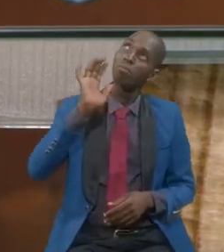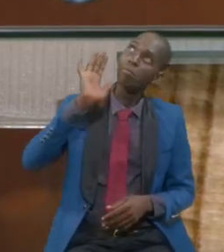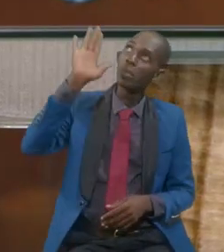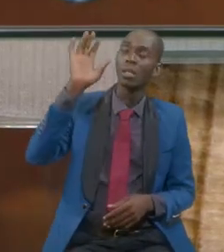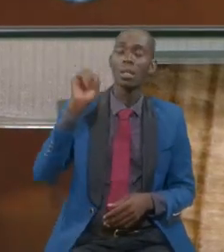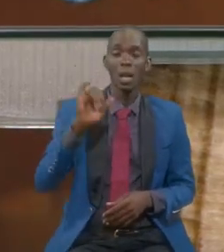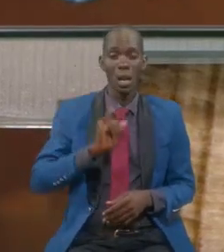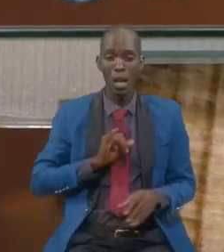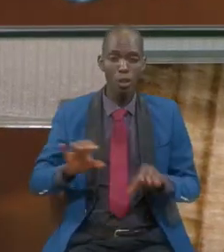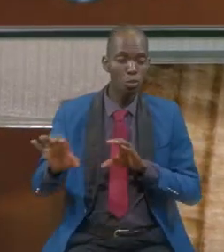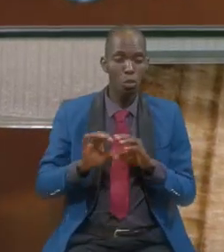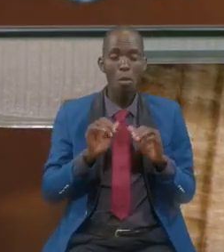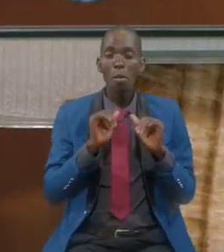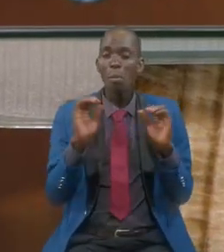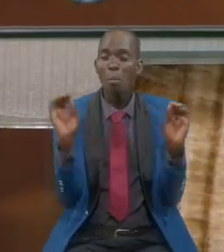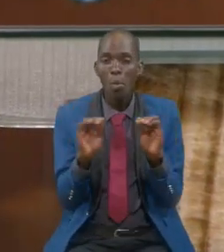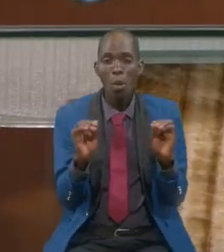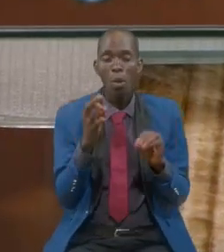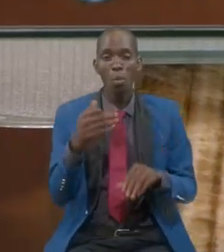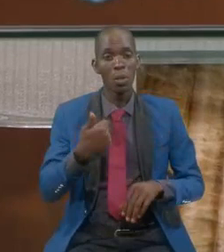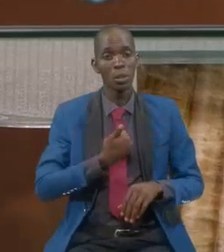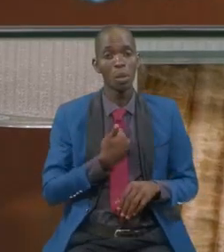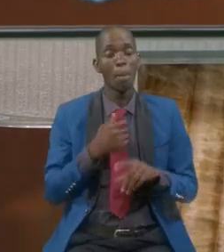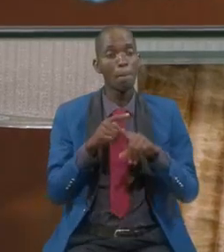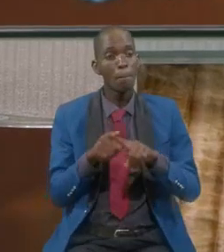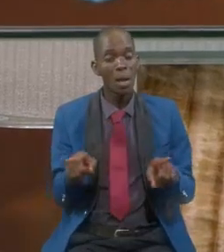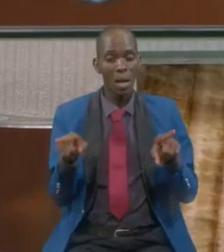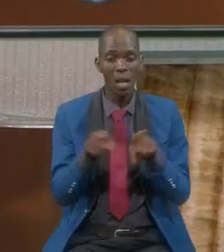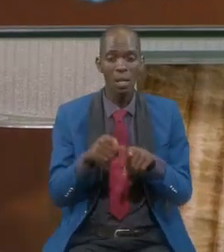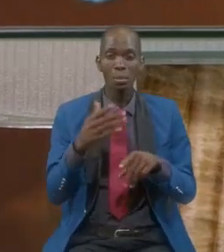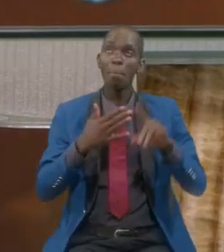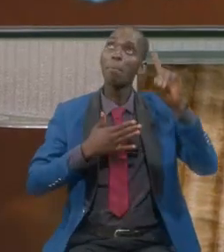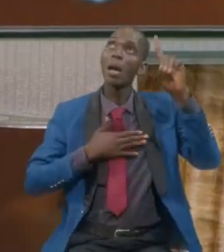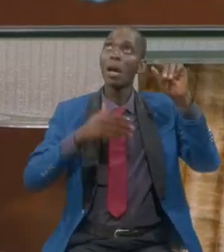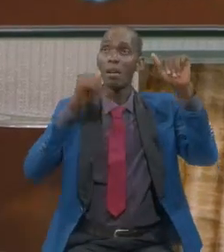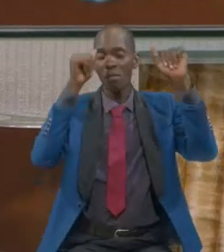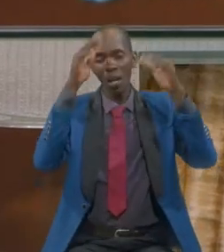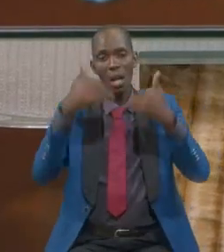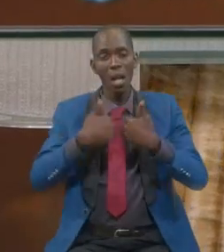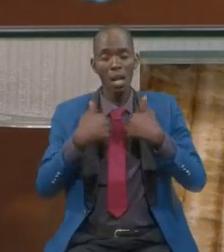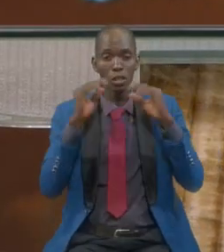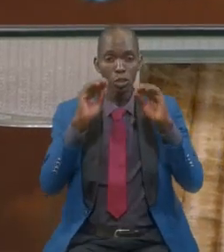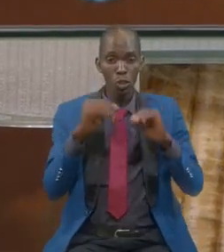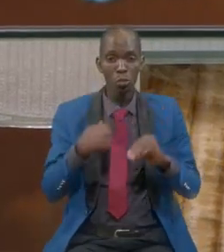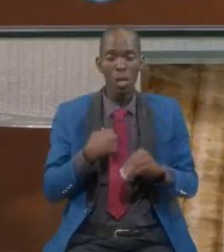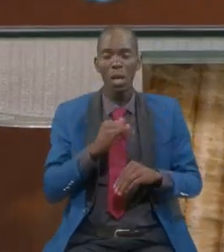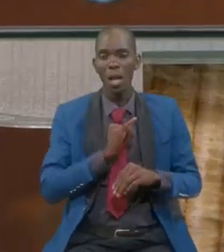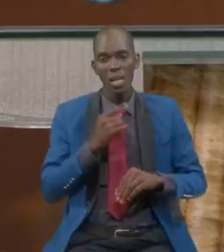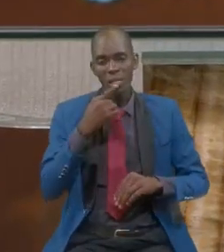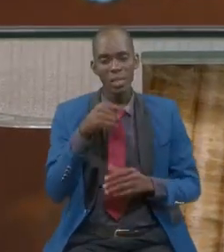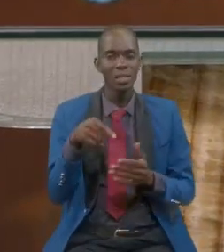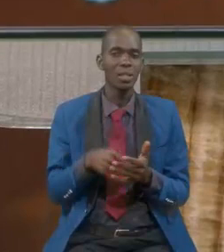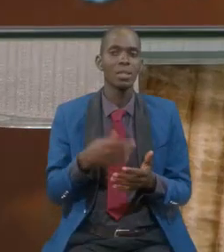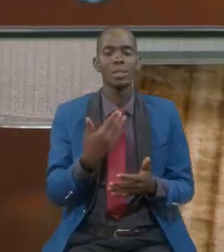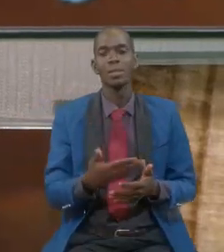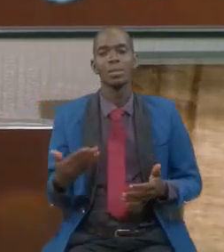but as my father has taught me I speak these SC May every